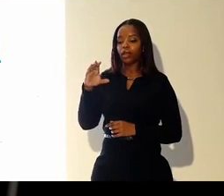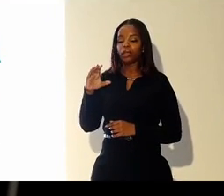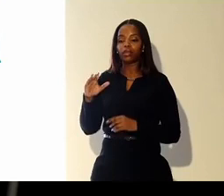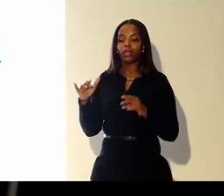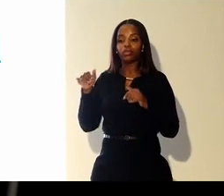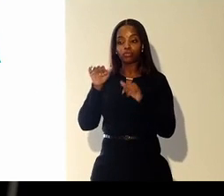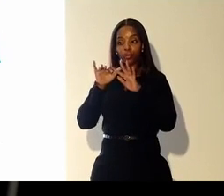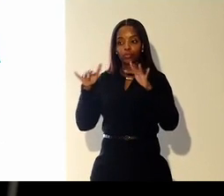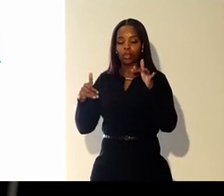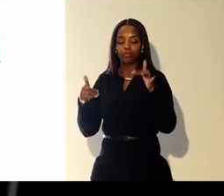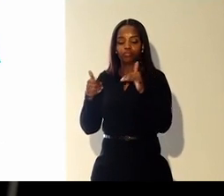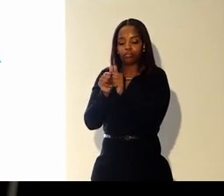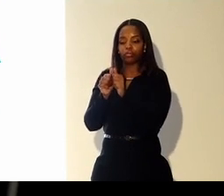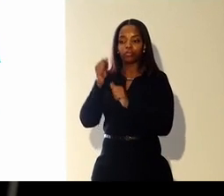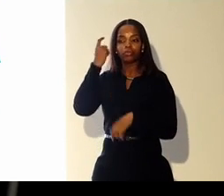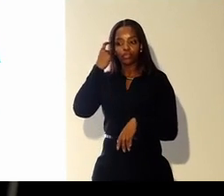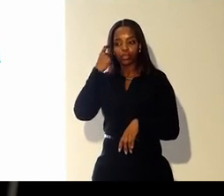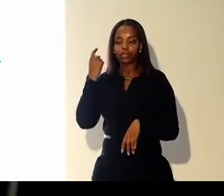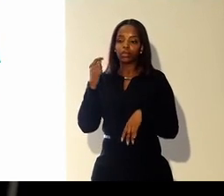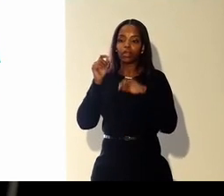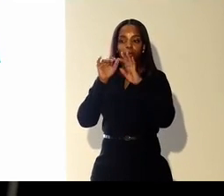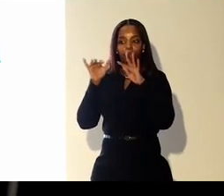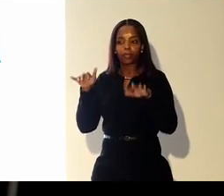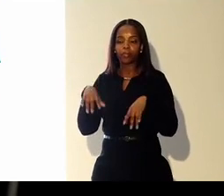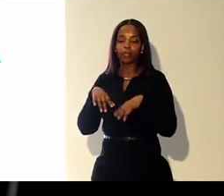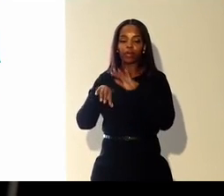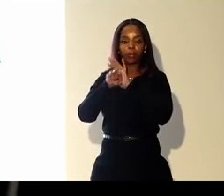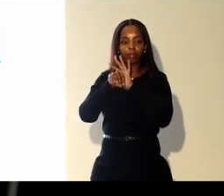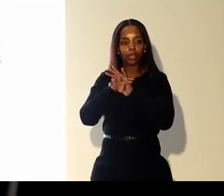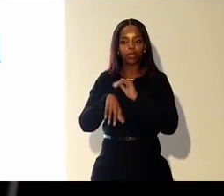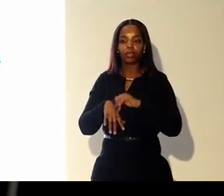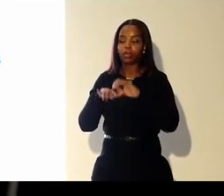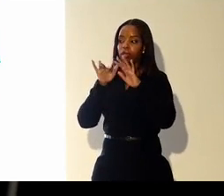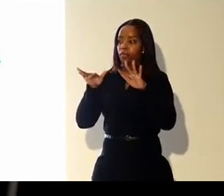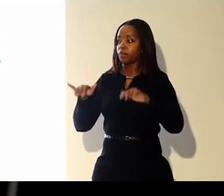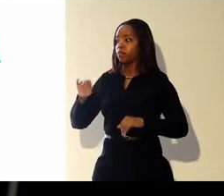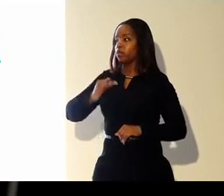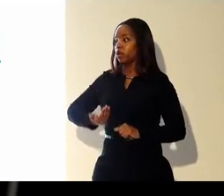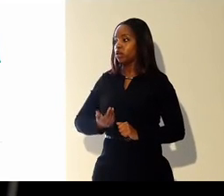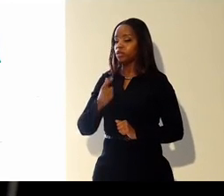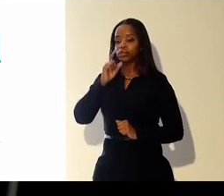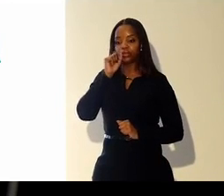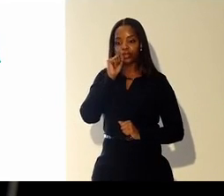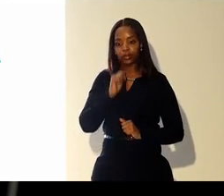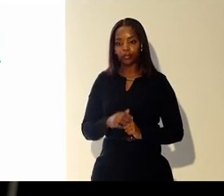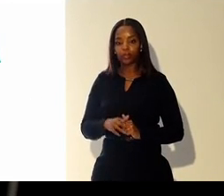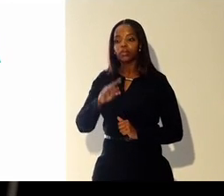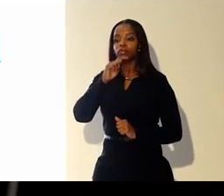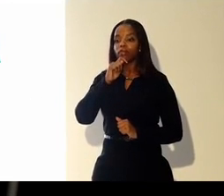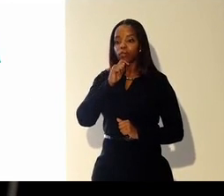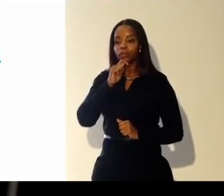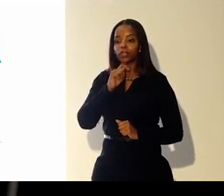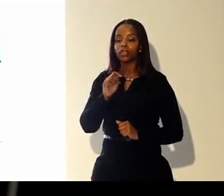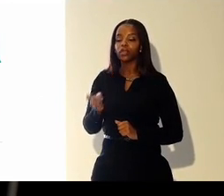Nedlac Secretariat, members of the media, distinguished guests, ladies and gentlemen, good morning,